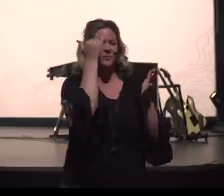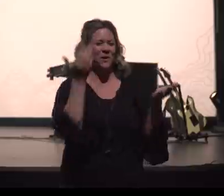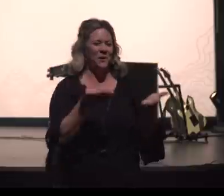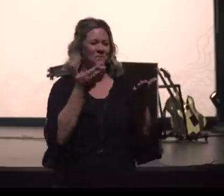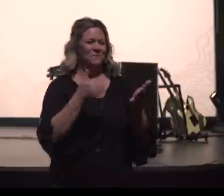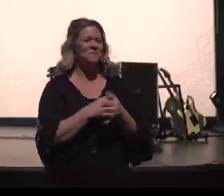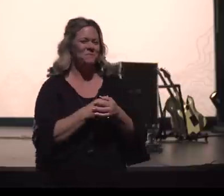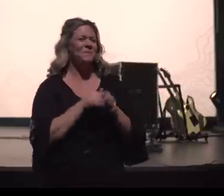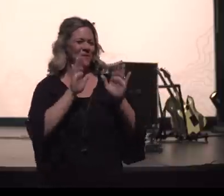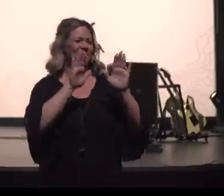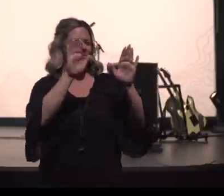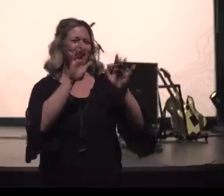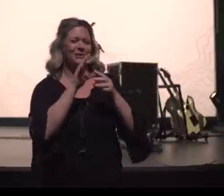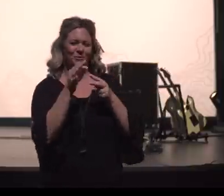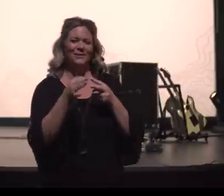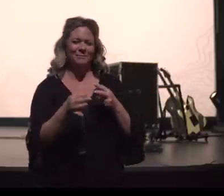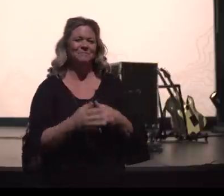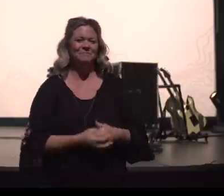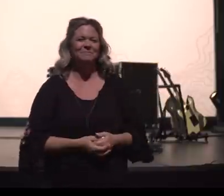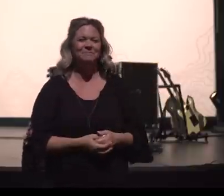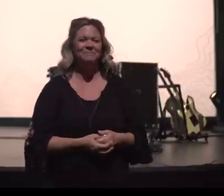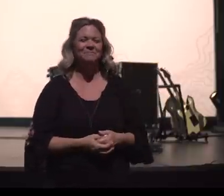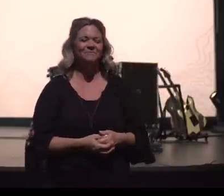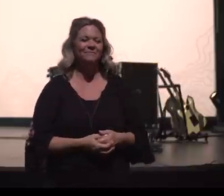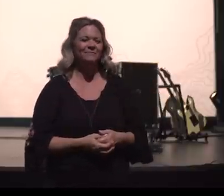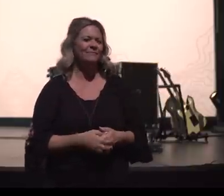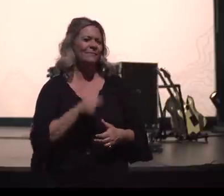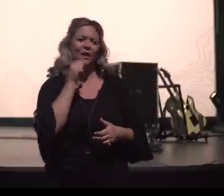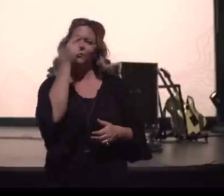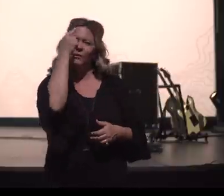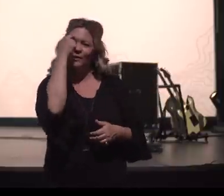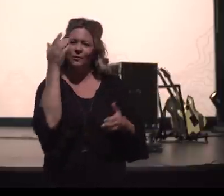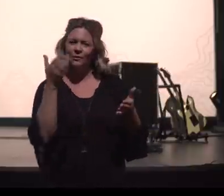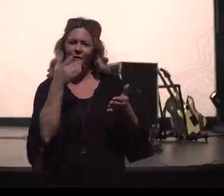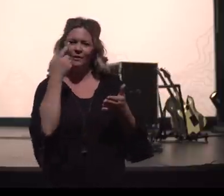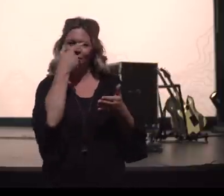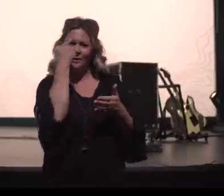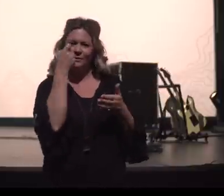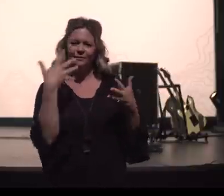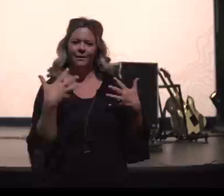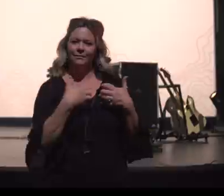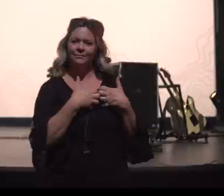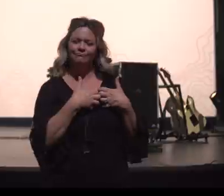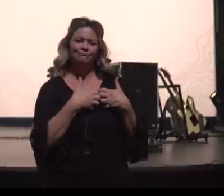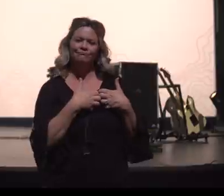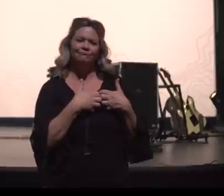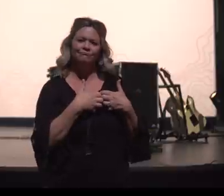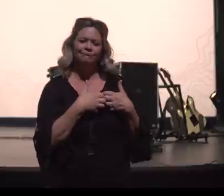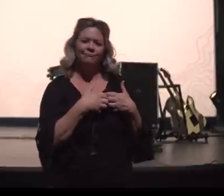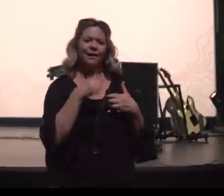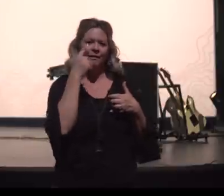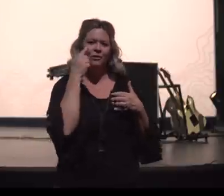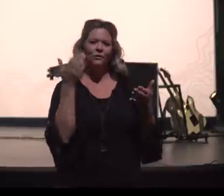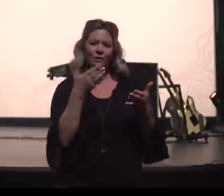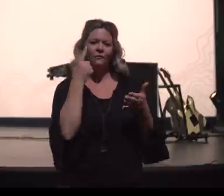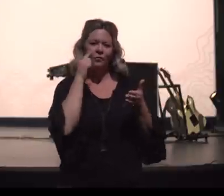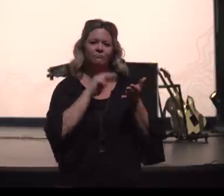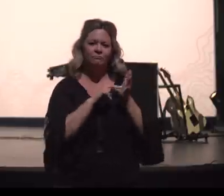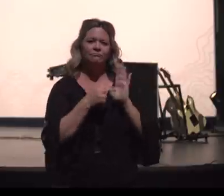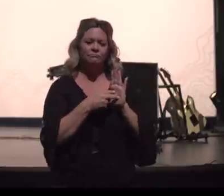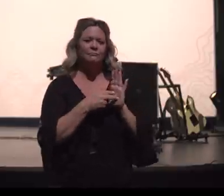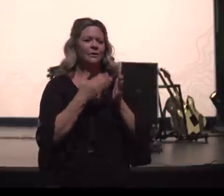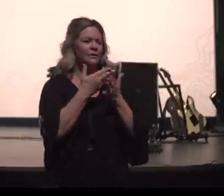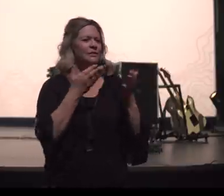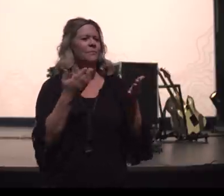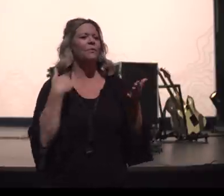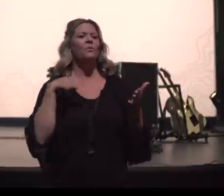I think you made a great trade-off, by the way, because I don't think you're here by accident. I don't. Actually, I think there's something